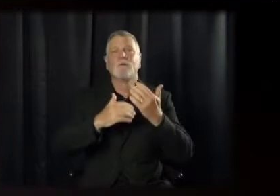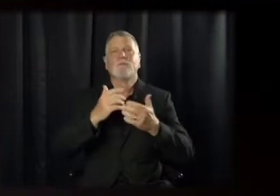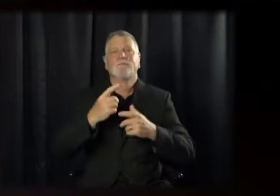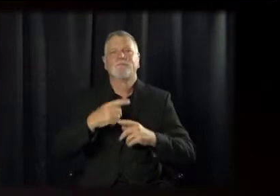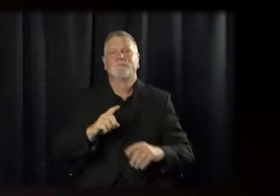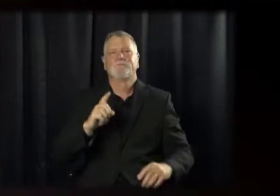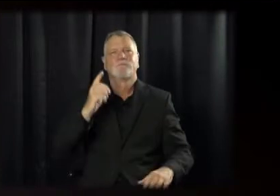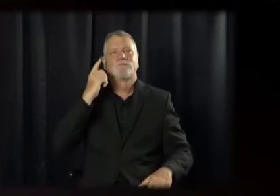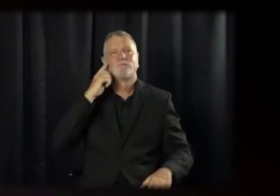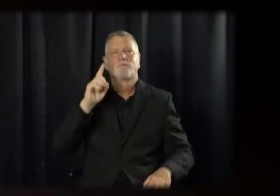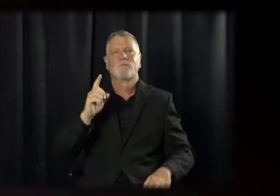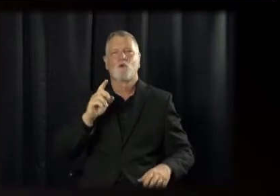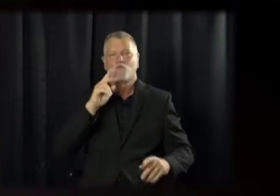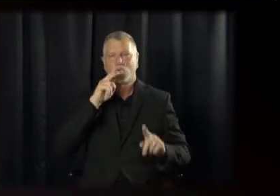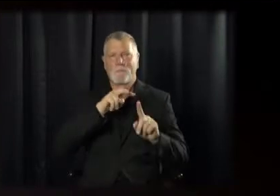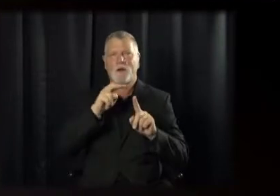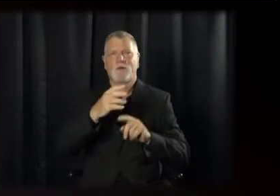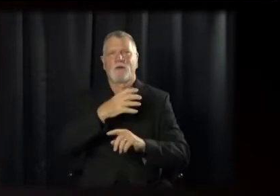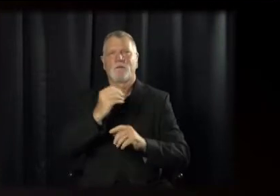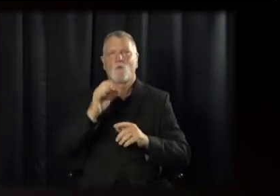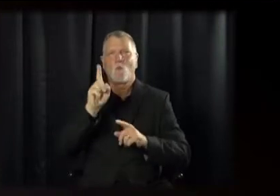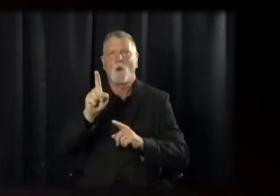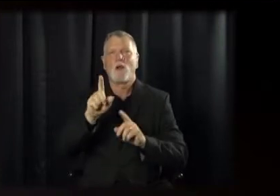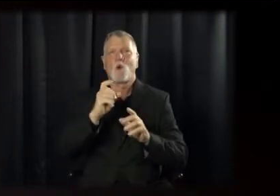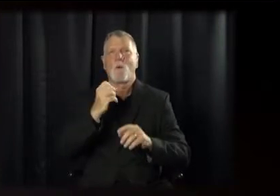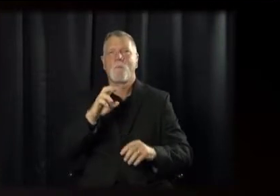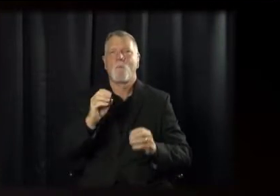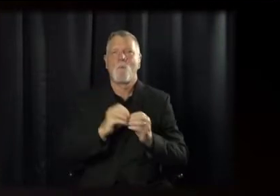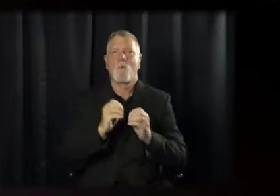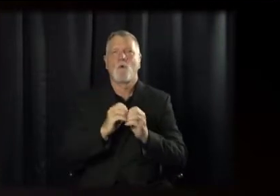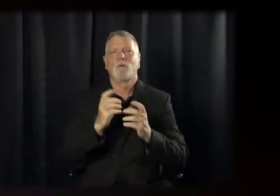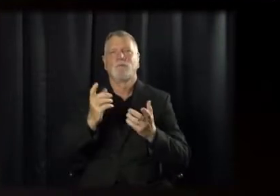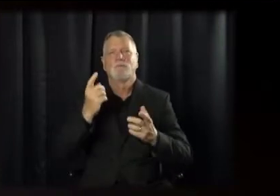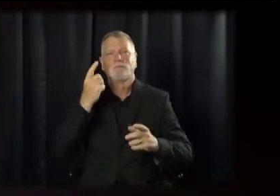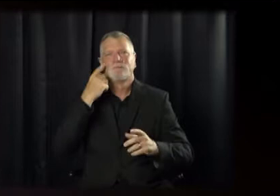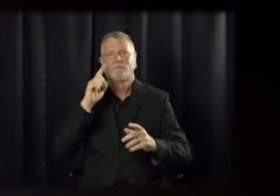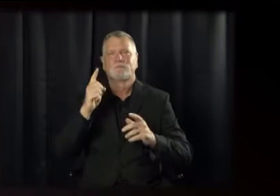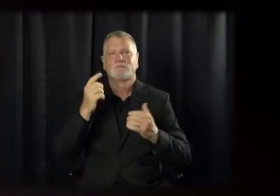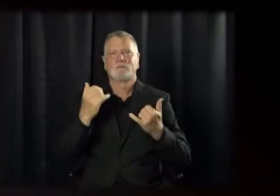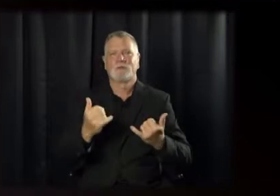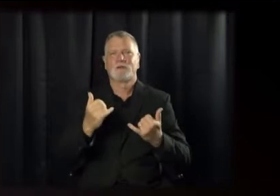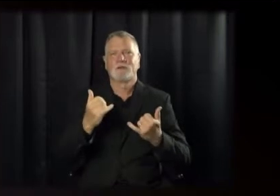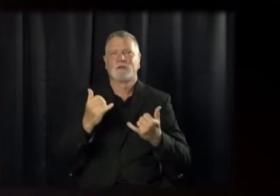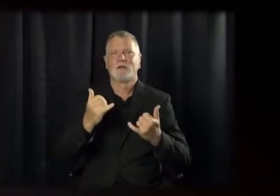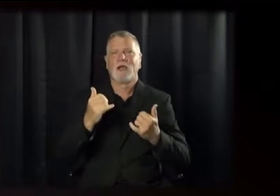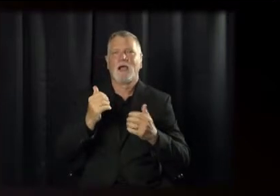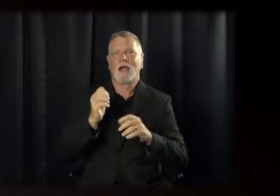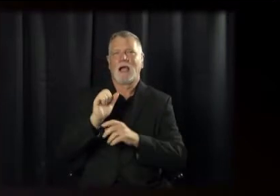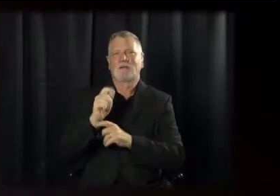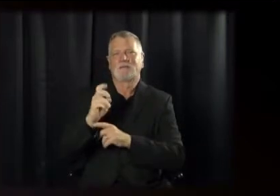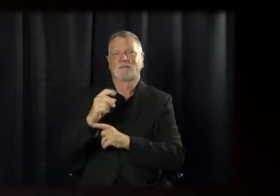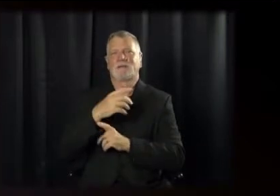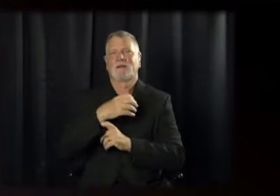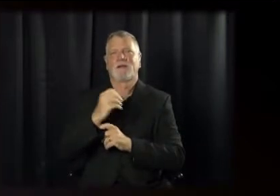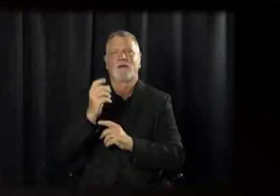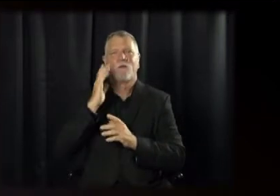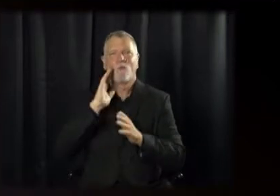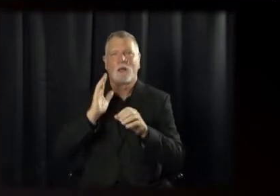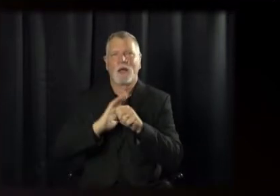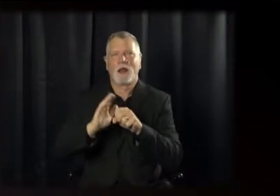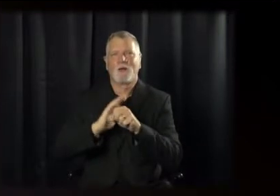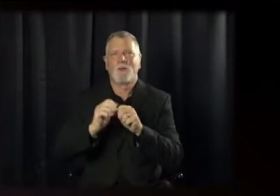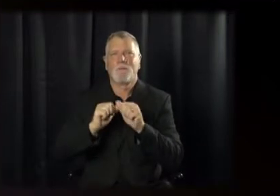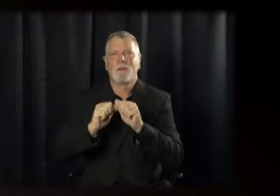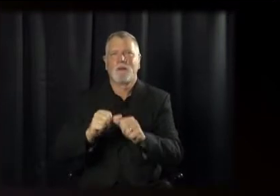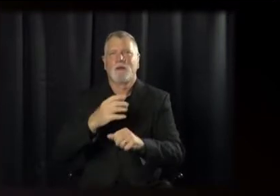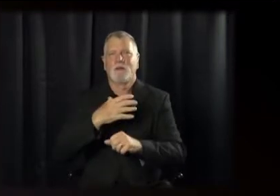competitively and transparently select one or more operators to manage Prepa's existing generation assets so that they are adequately